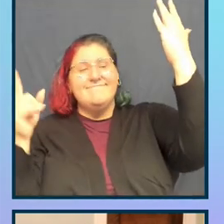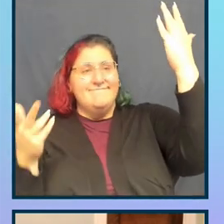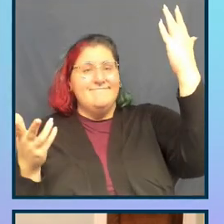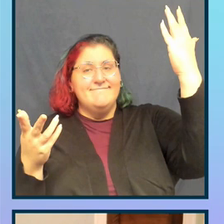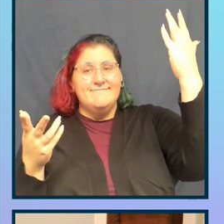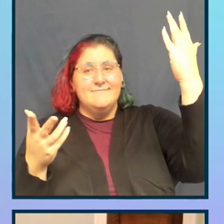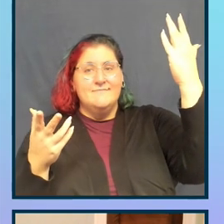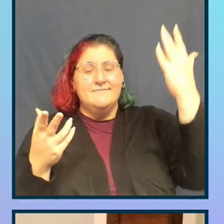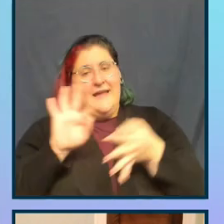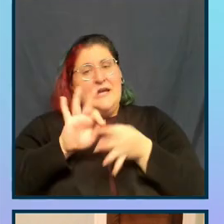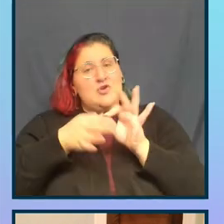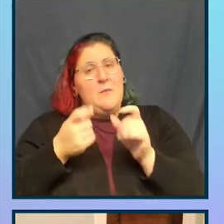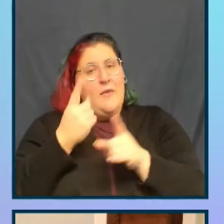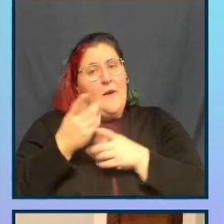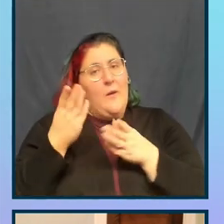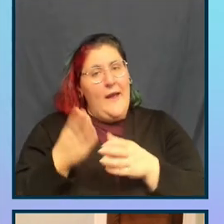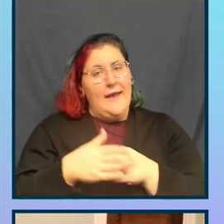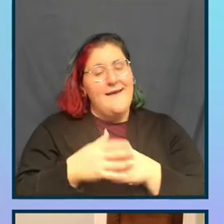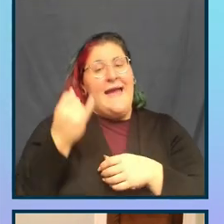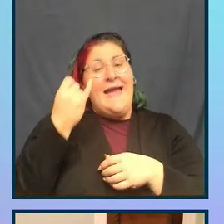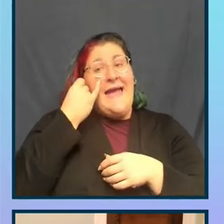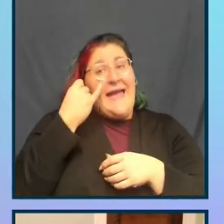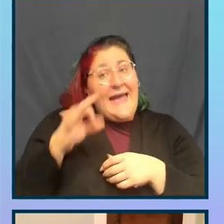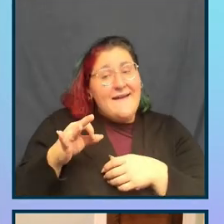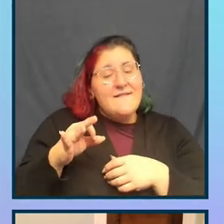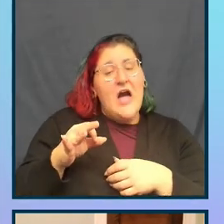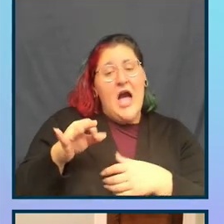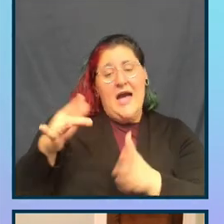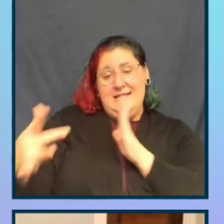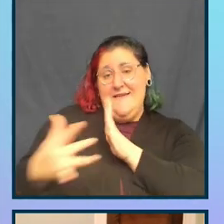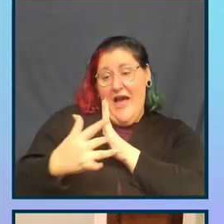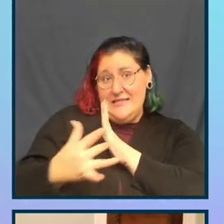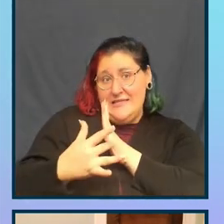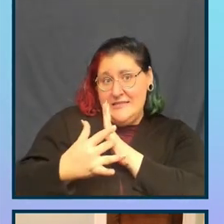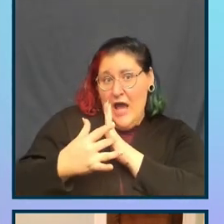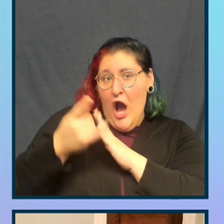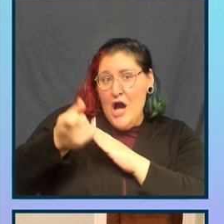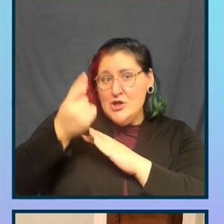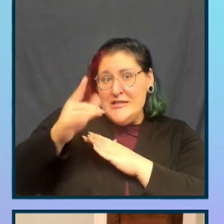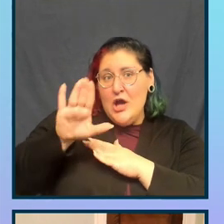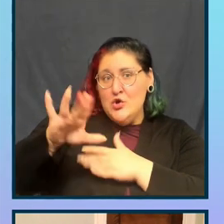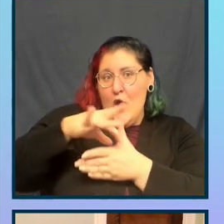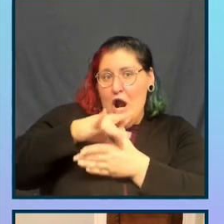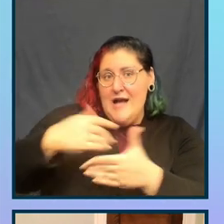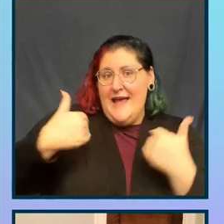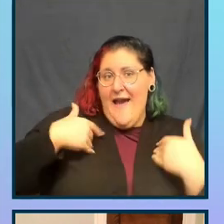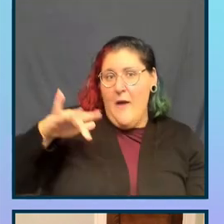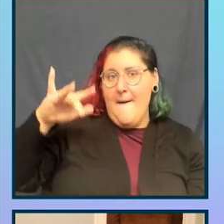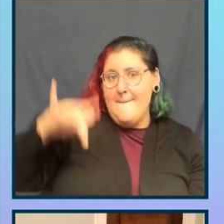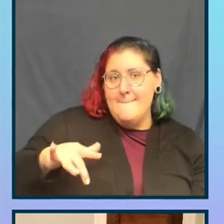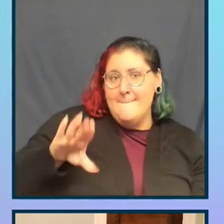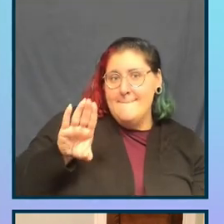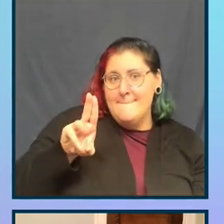readers. If a single switch device understands your content has buttons and other interactive elements on your page,